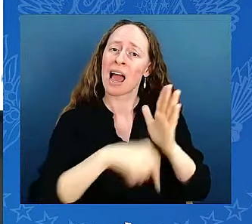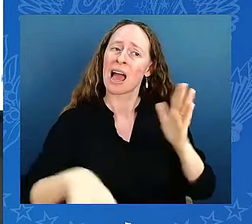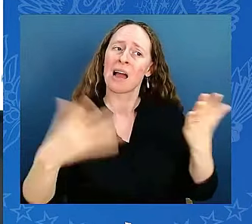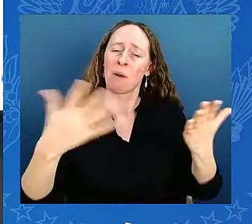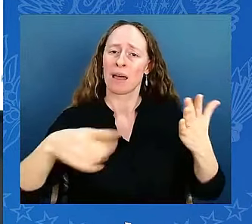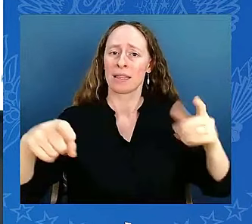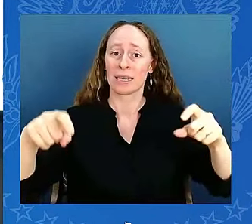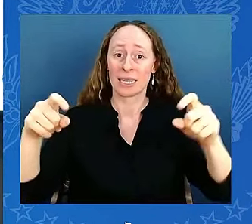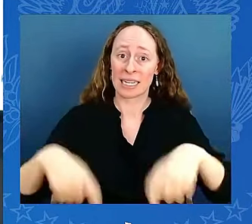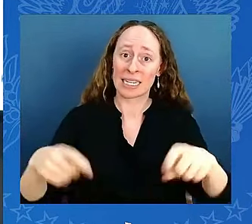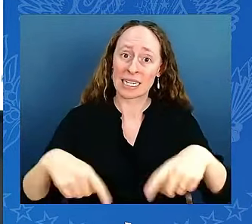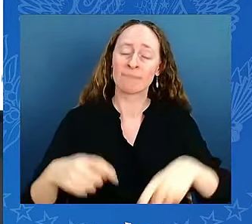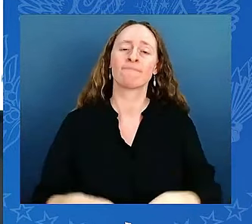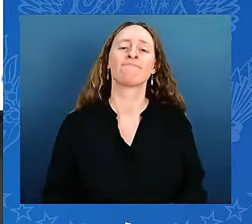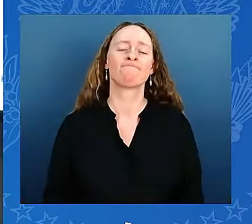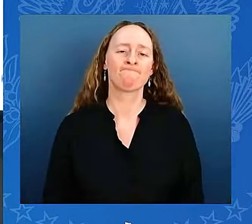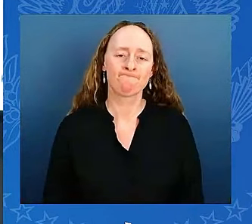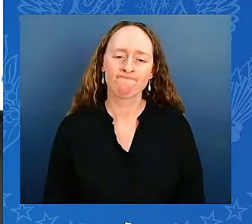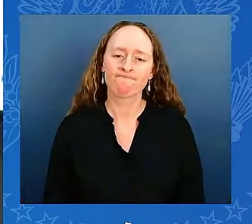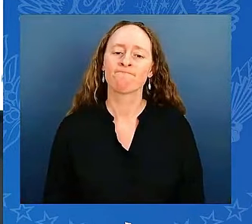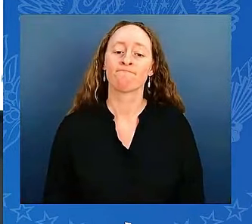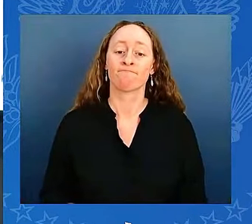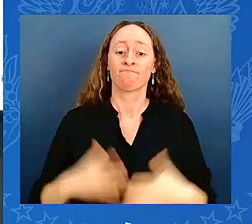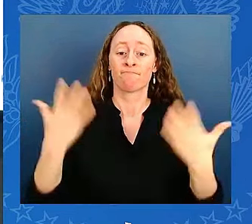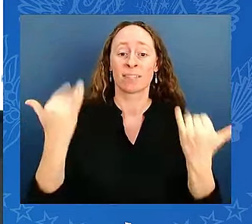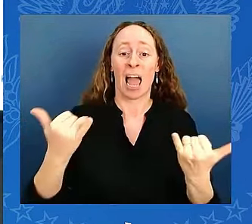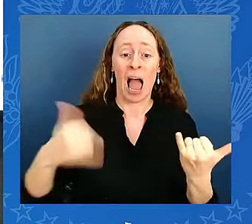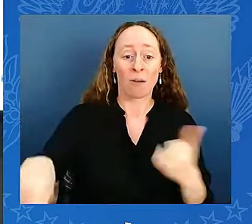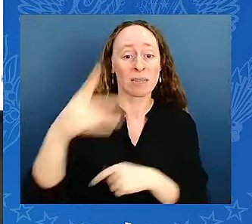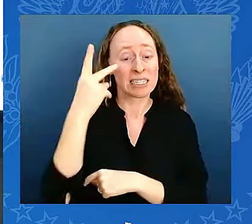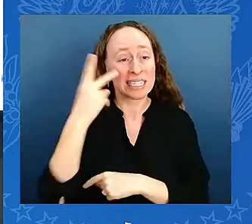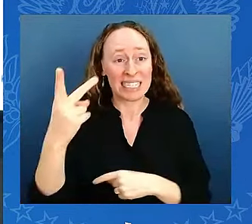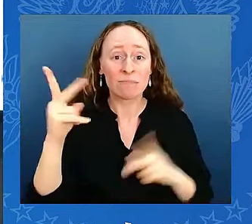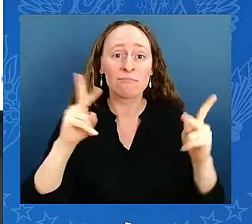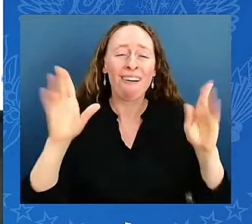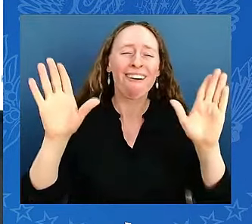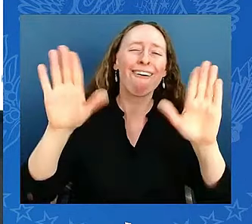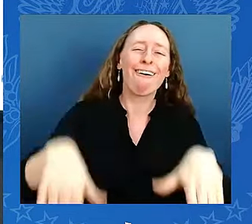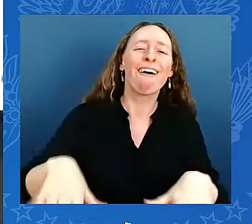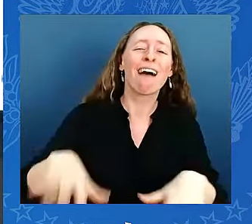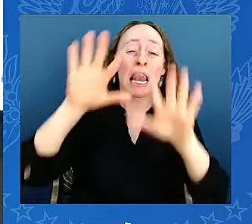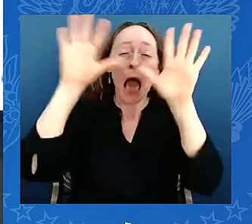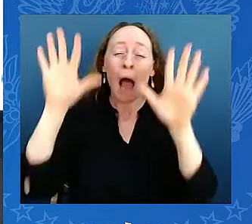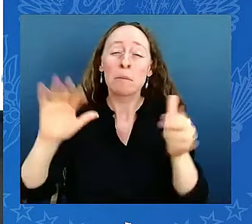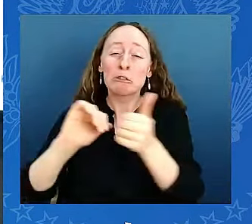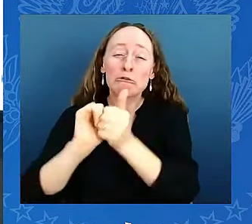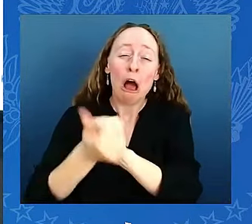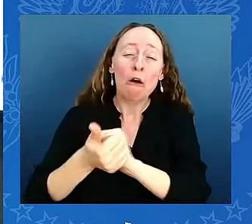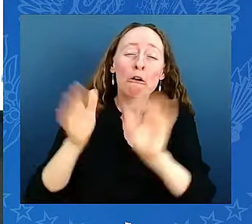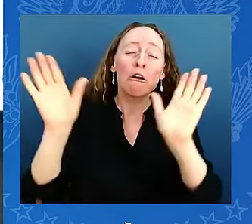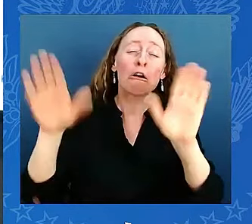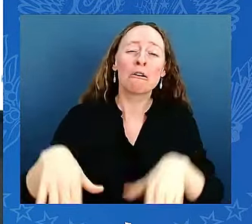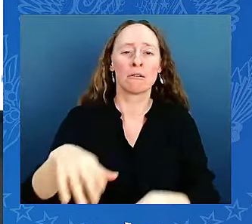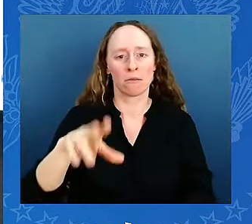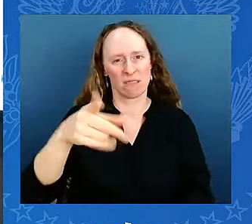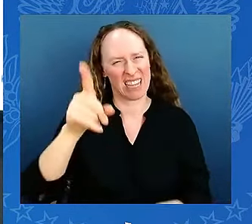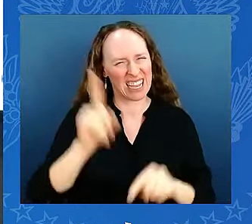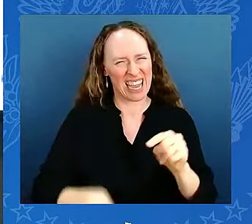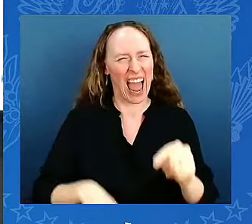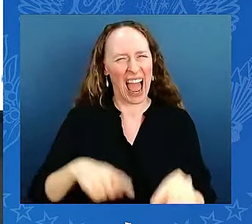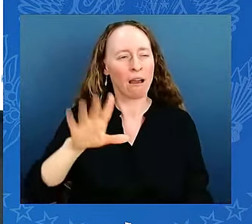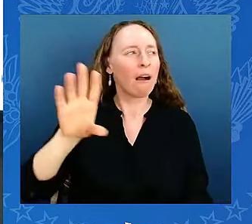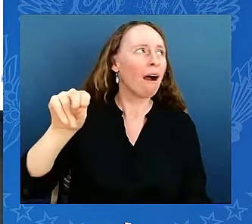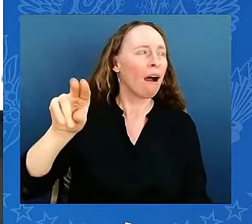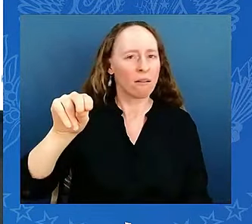deny the impact of climate crisis anymore. At least I hope they don't. They must be brain dead if they do. Scientists report that with warming